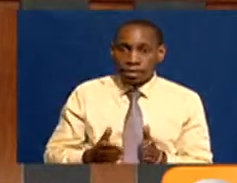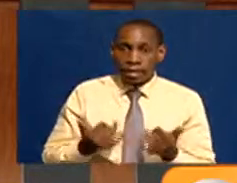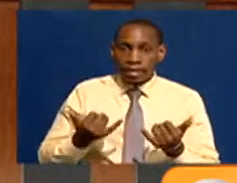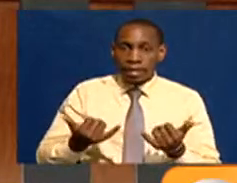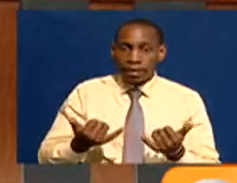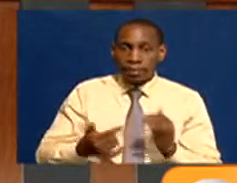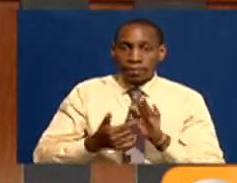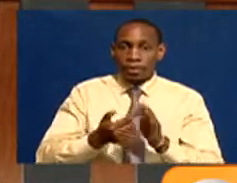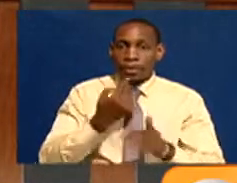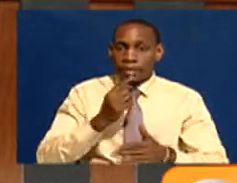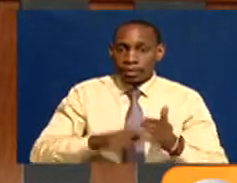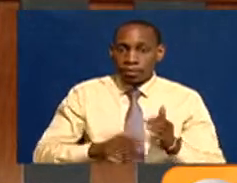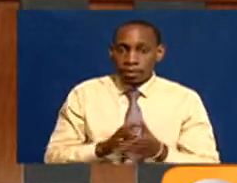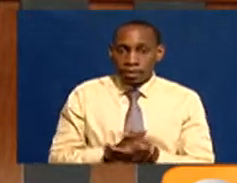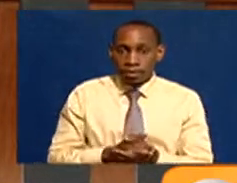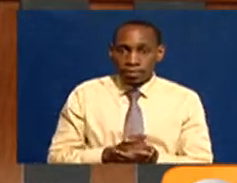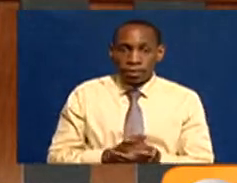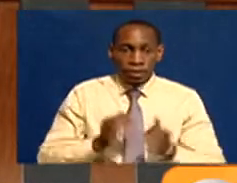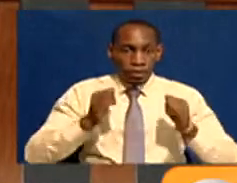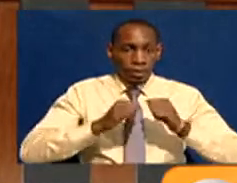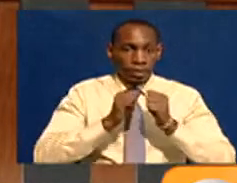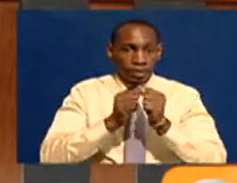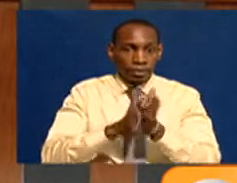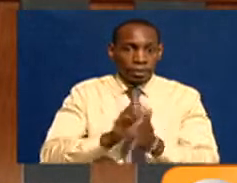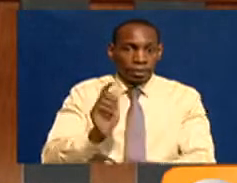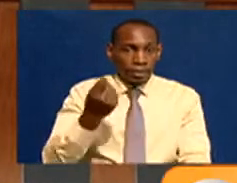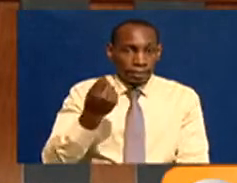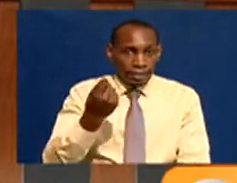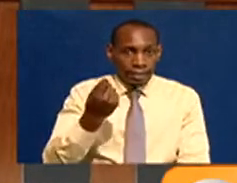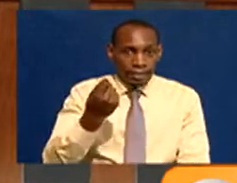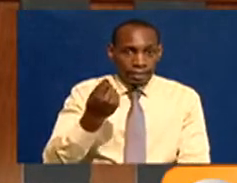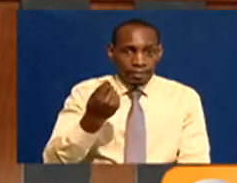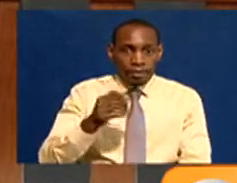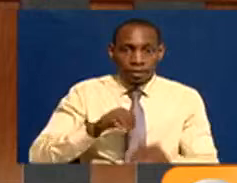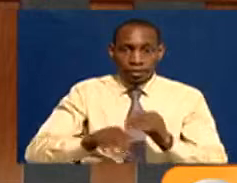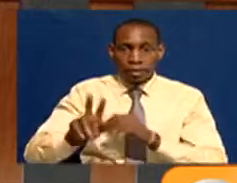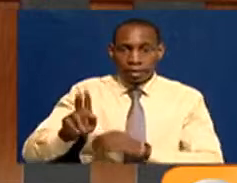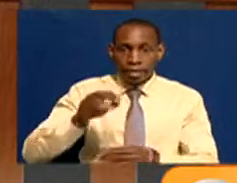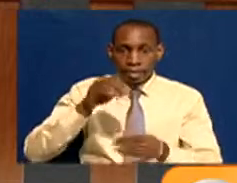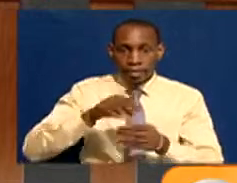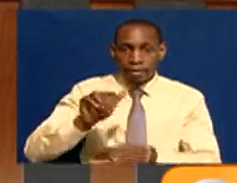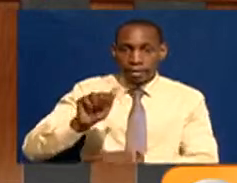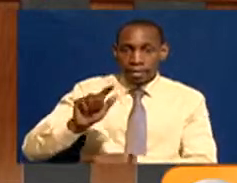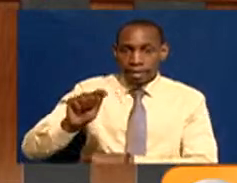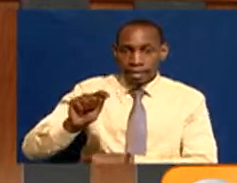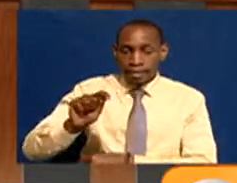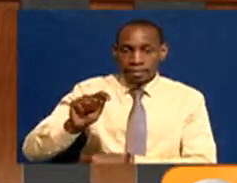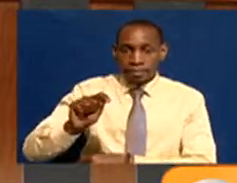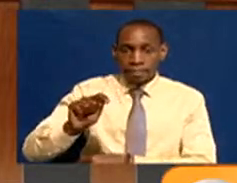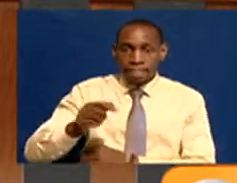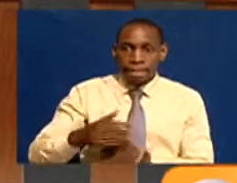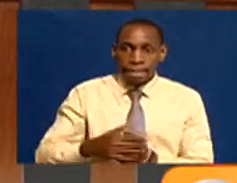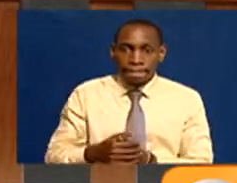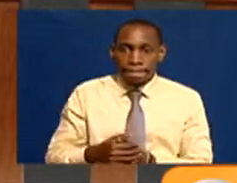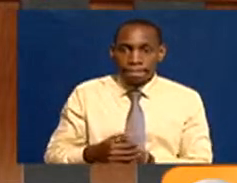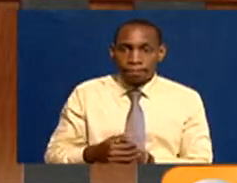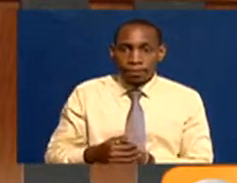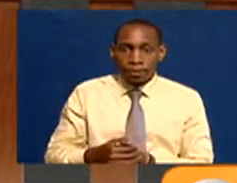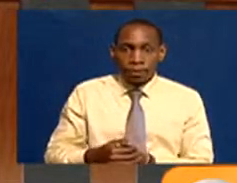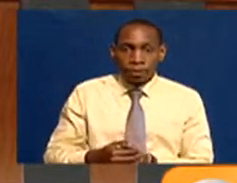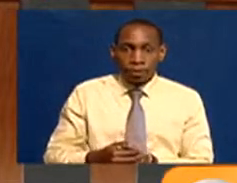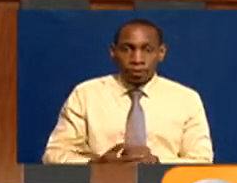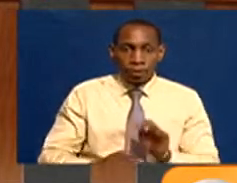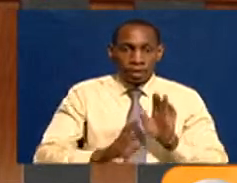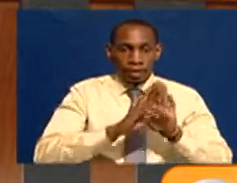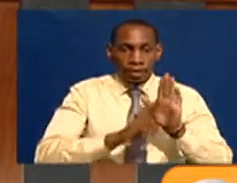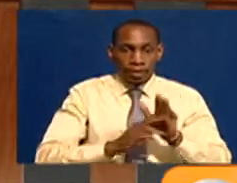we said, we agreed with the president that under the Kenya Investment Act that established the Kenya Investment Authority, there's a provision to set up the